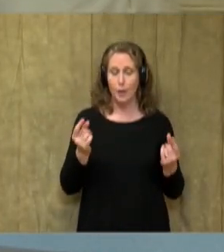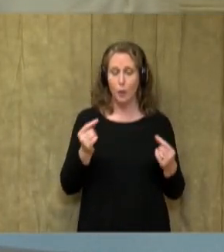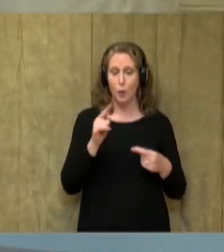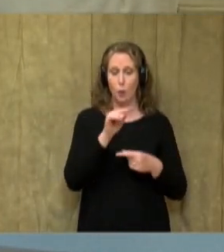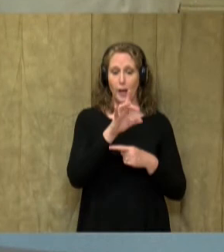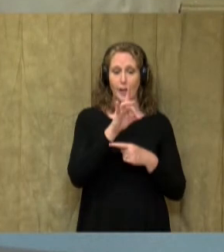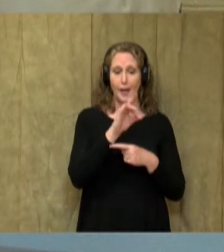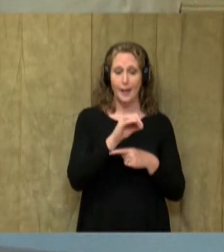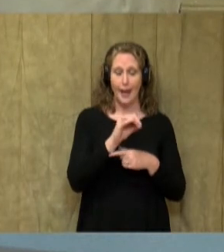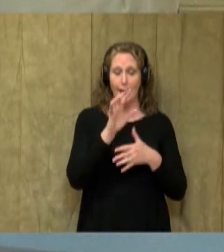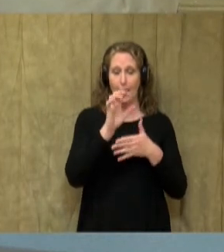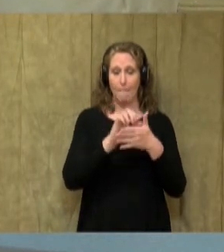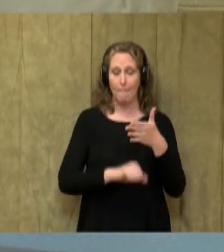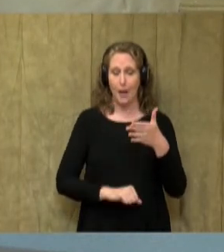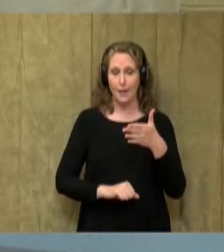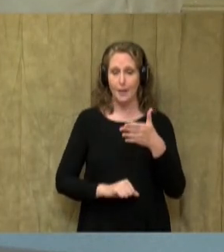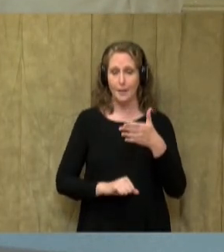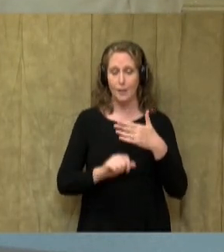180 minus